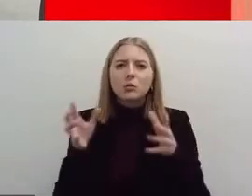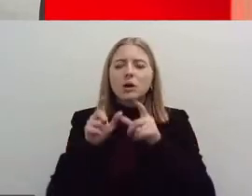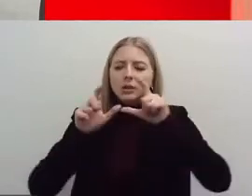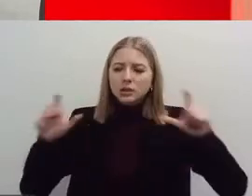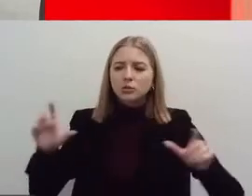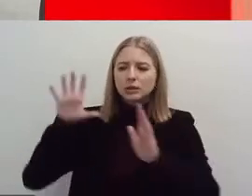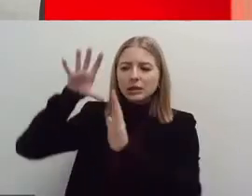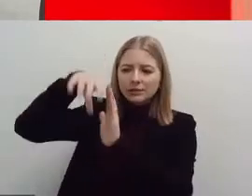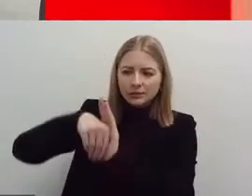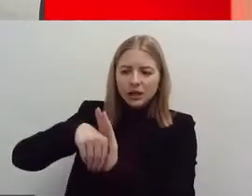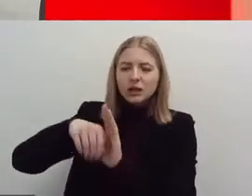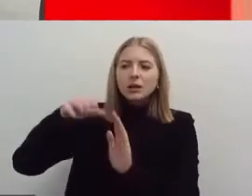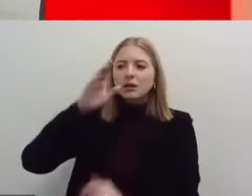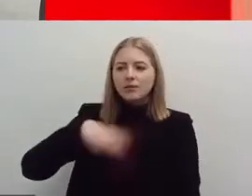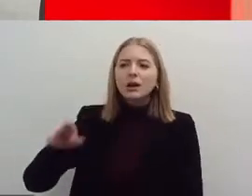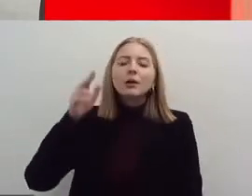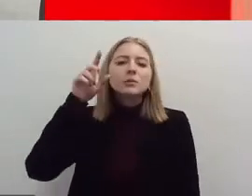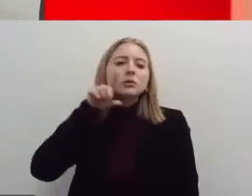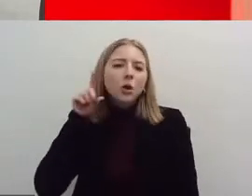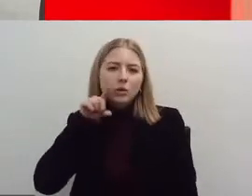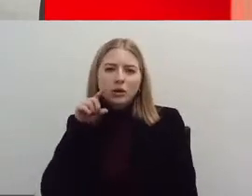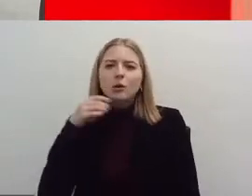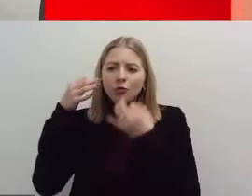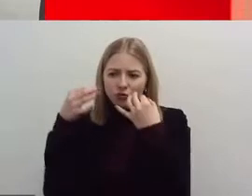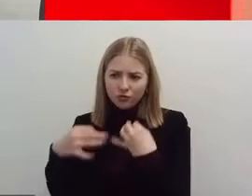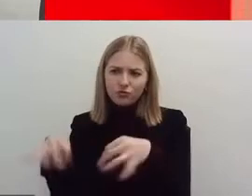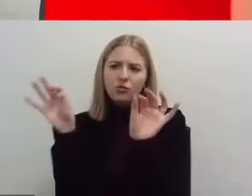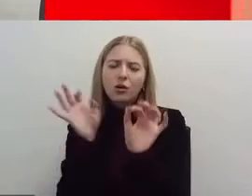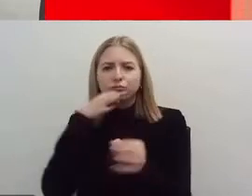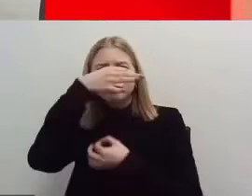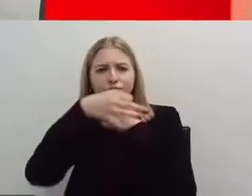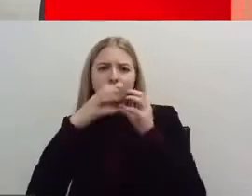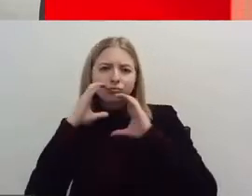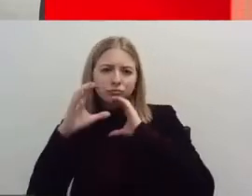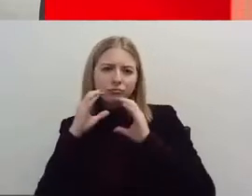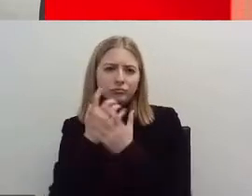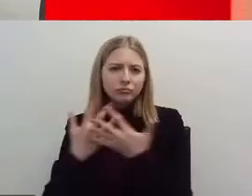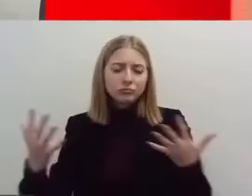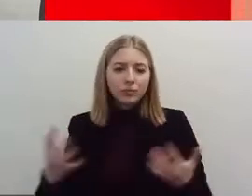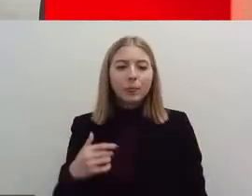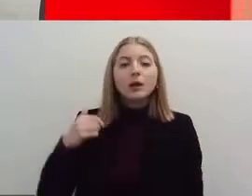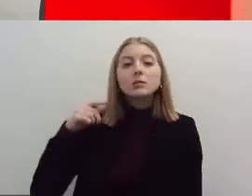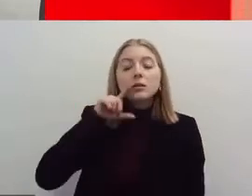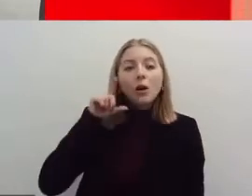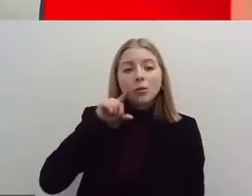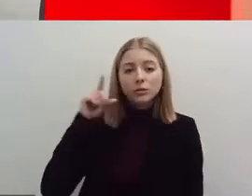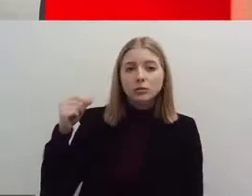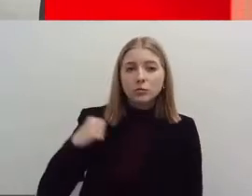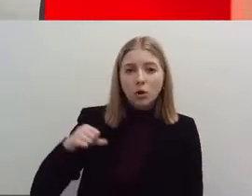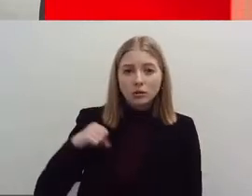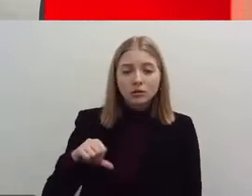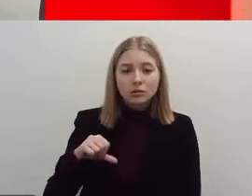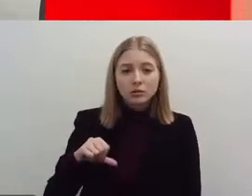studies that empowerment and showing young people that their opinion is important, that we actually care about what you're saying and about